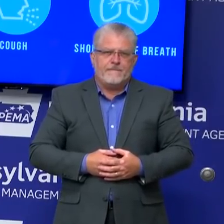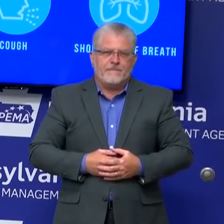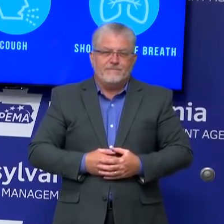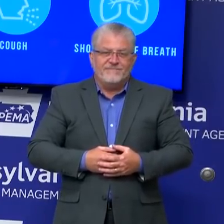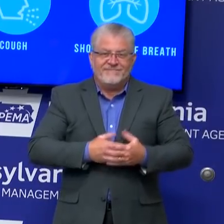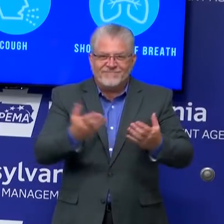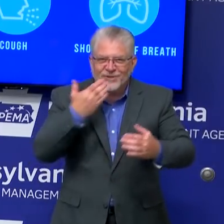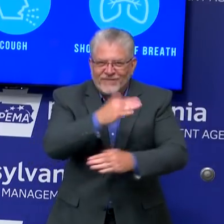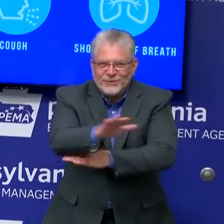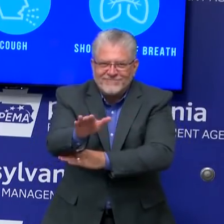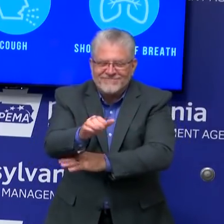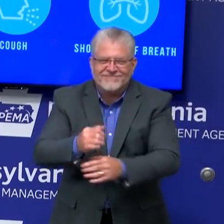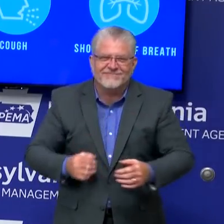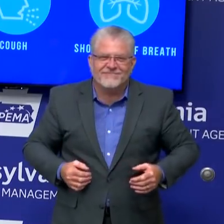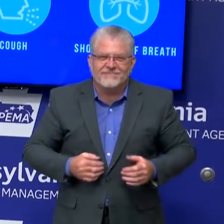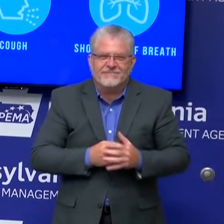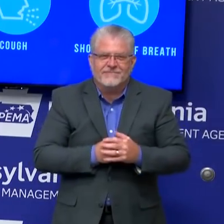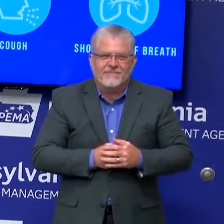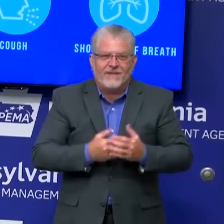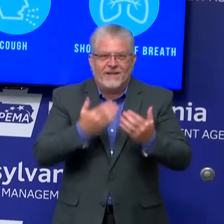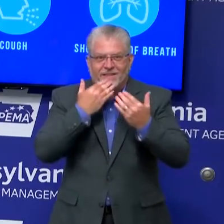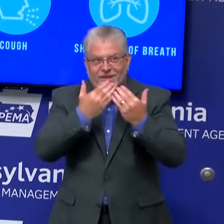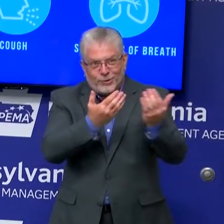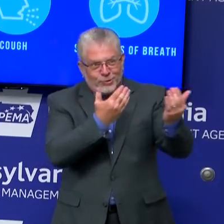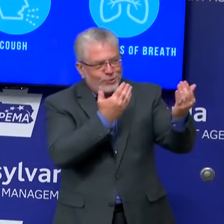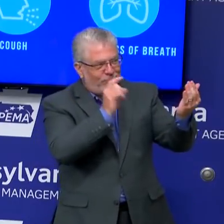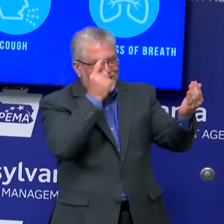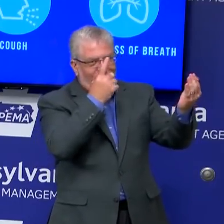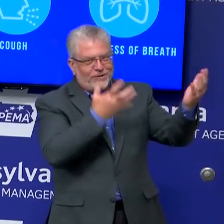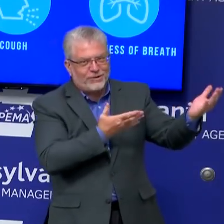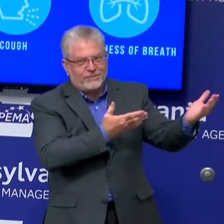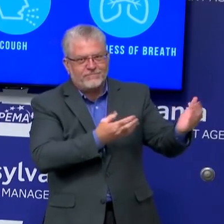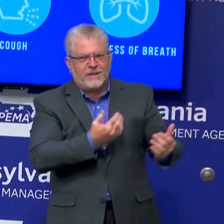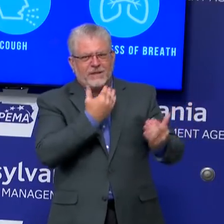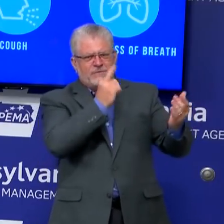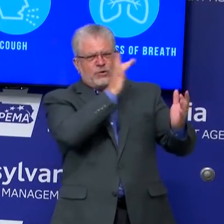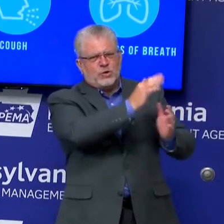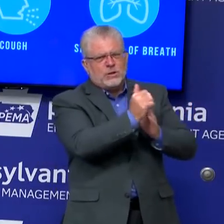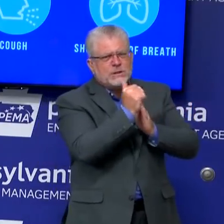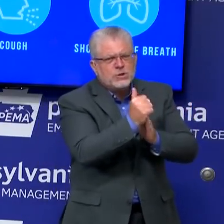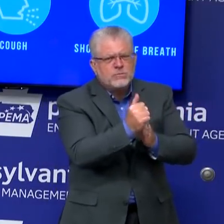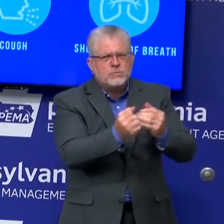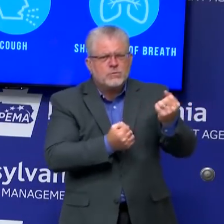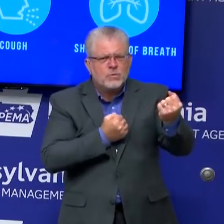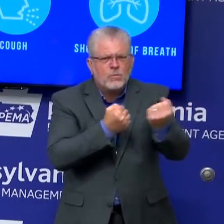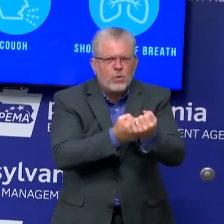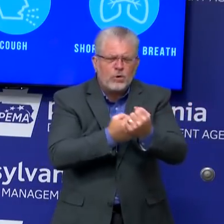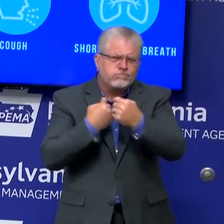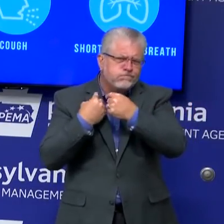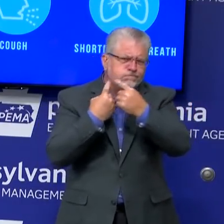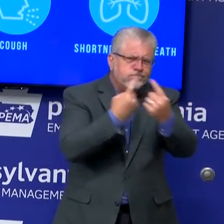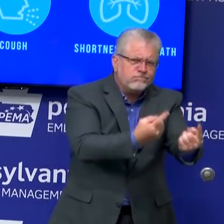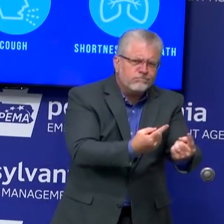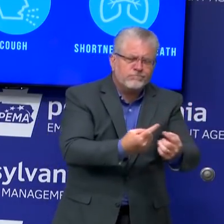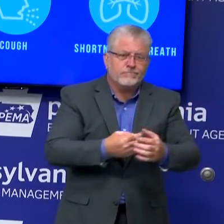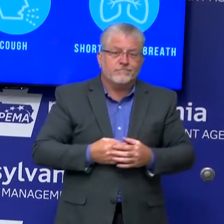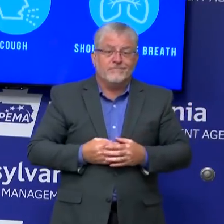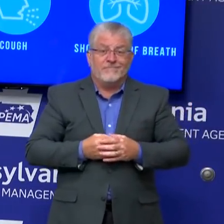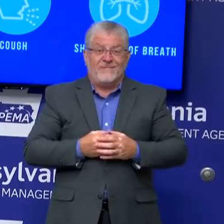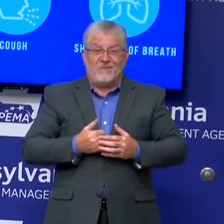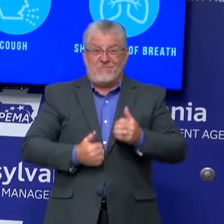Good afternoon. Thank you, Governor, and thank you for your leadership and support. Here is our latest update